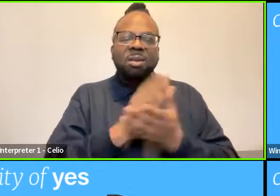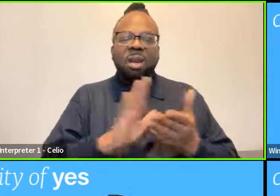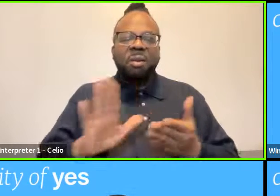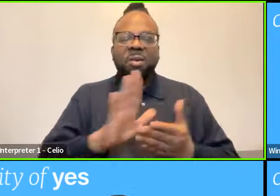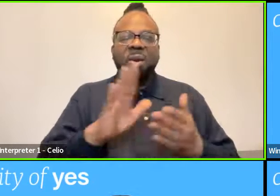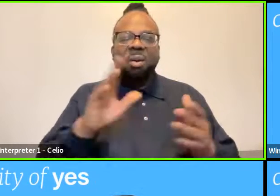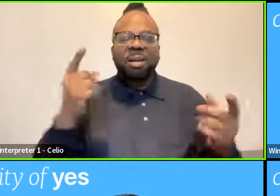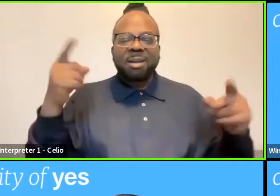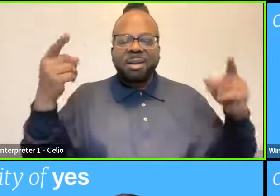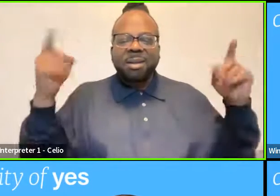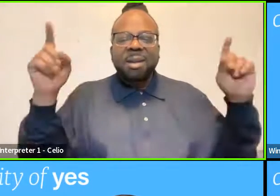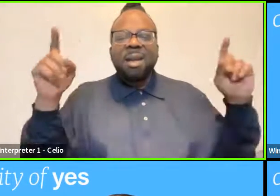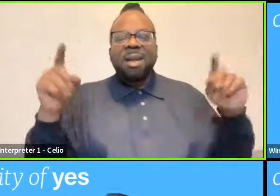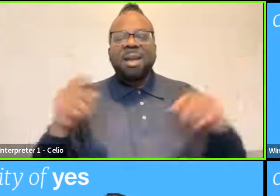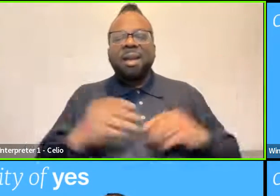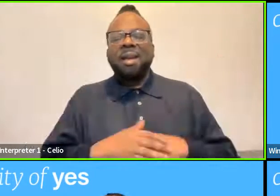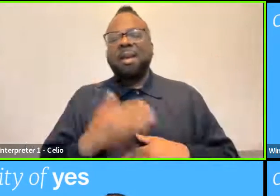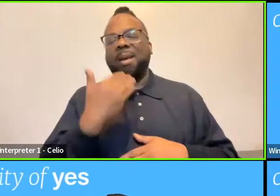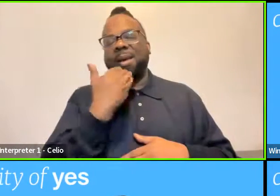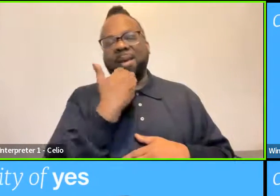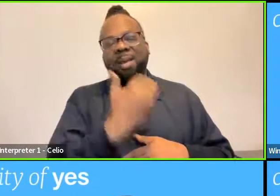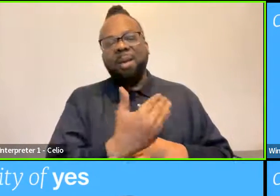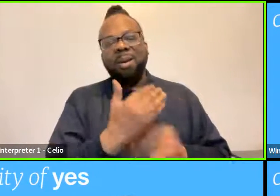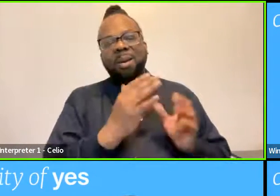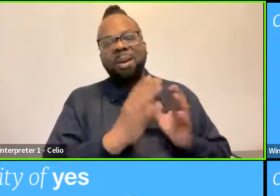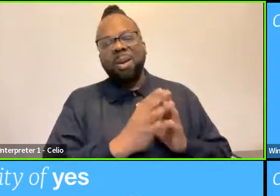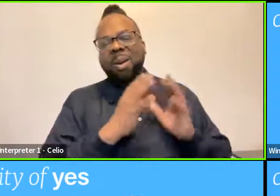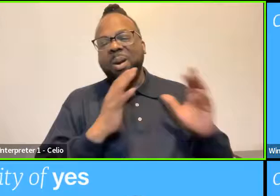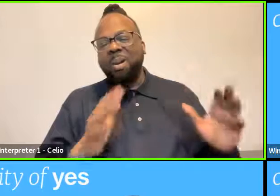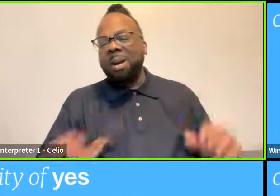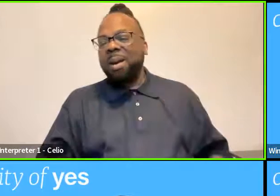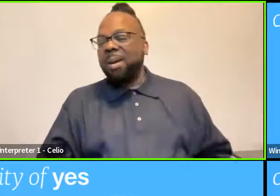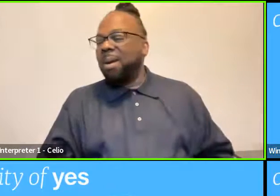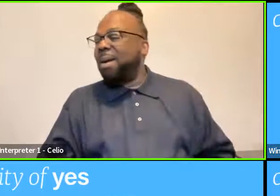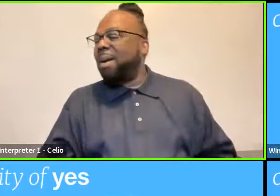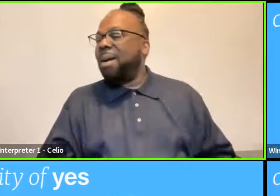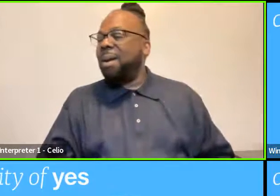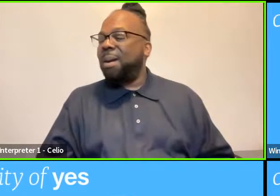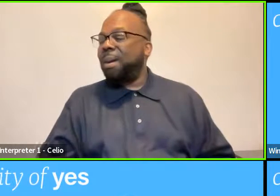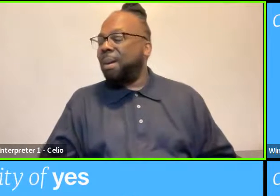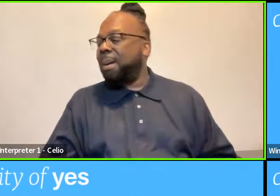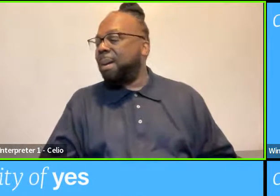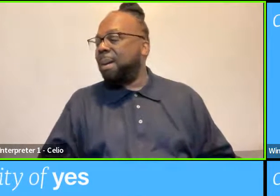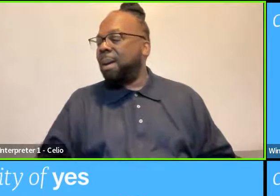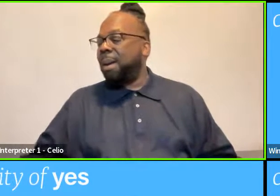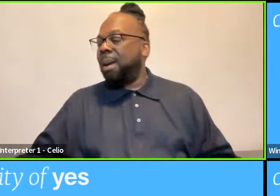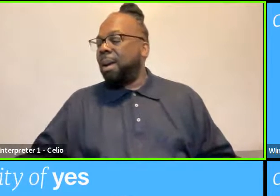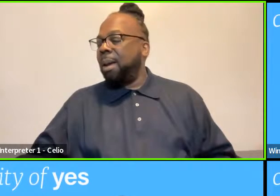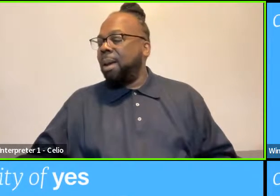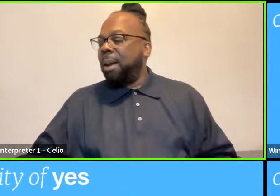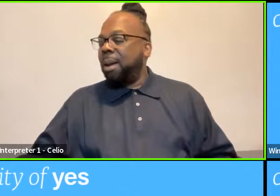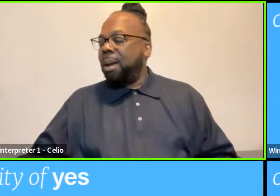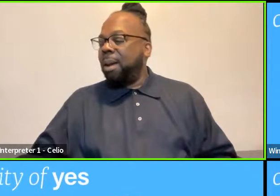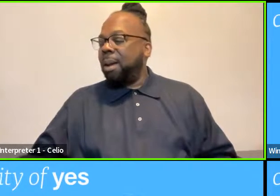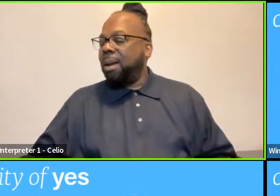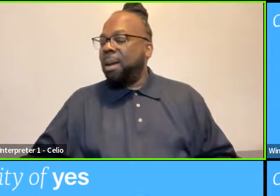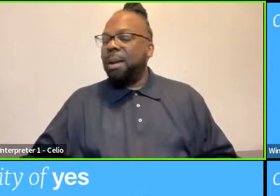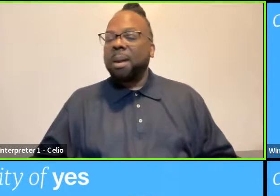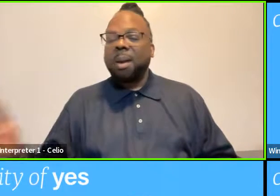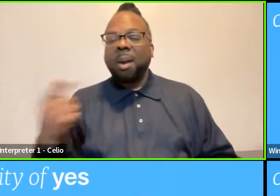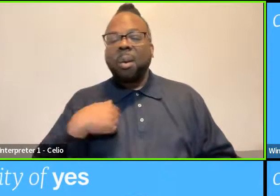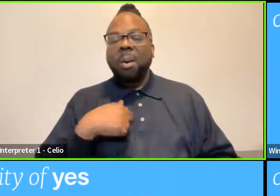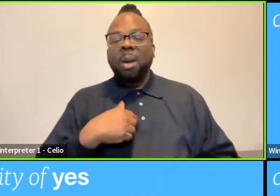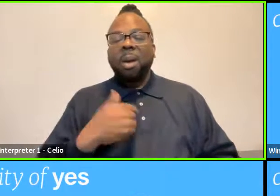you so much. Thanks, John. Thanks, Justine. We're gonna move to the